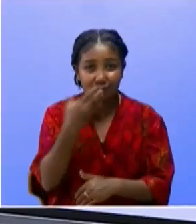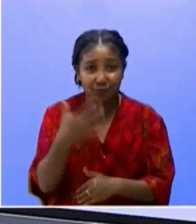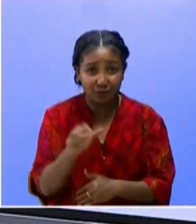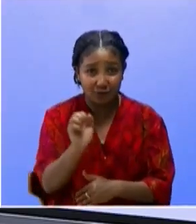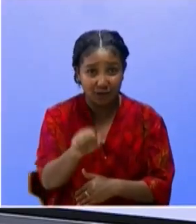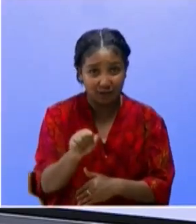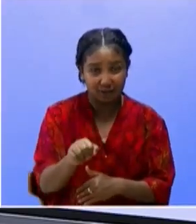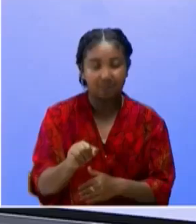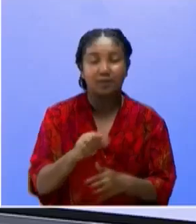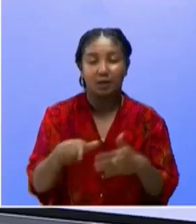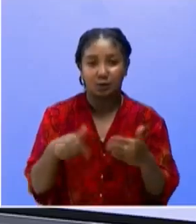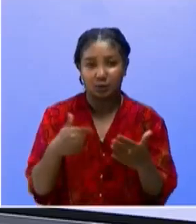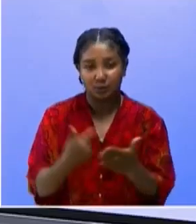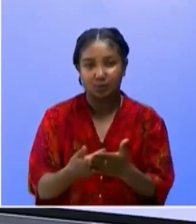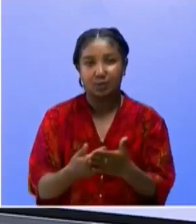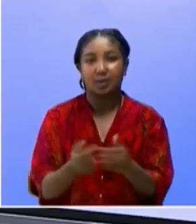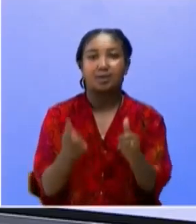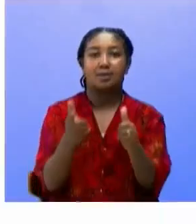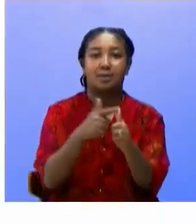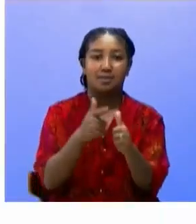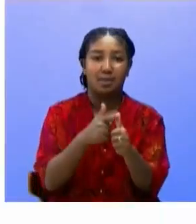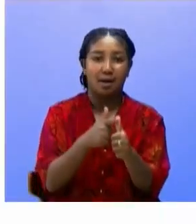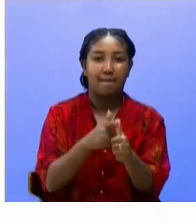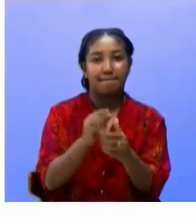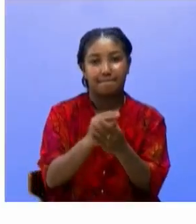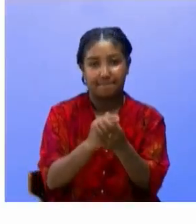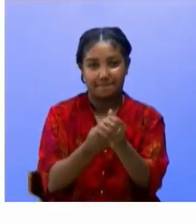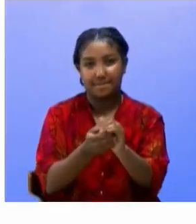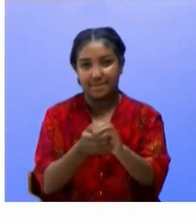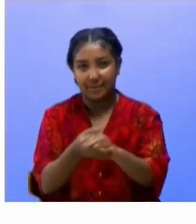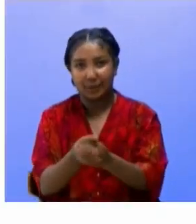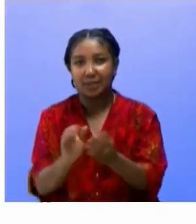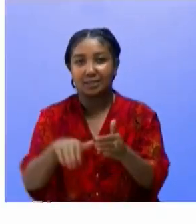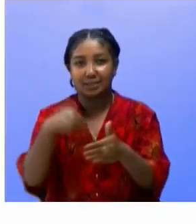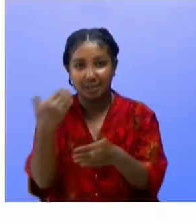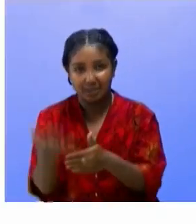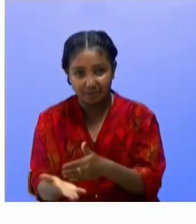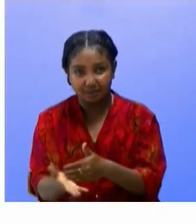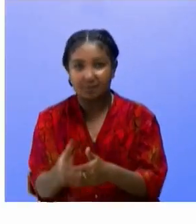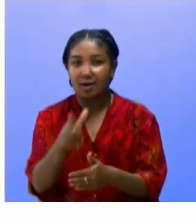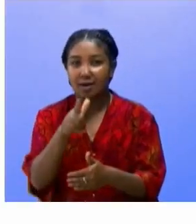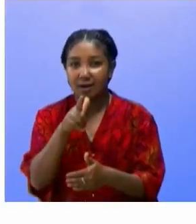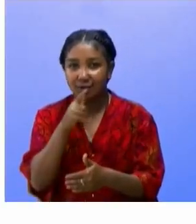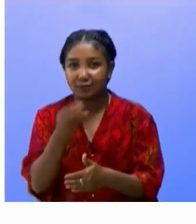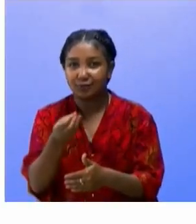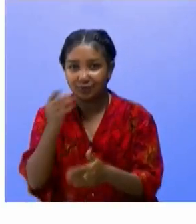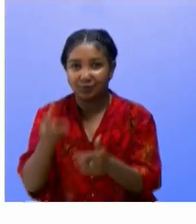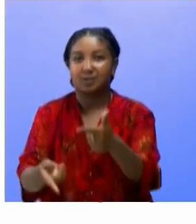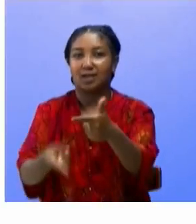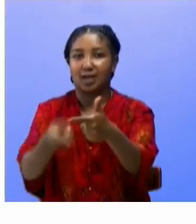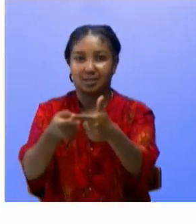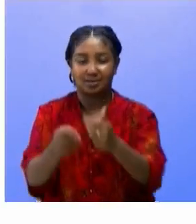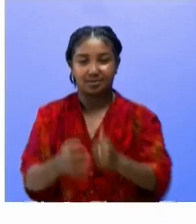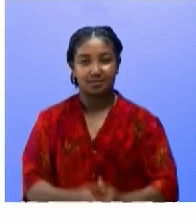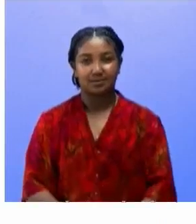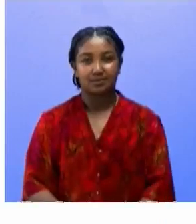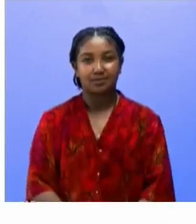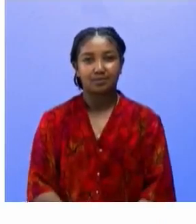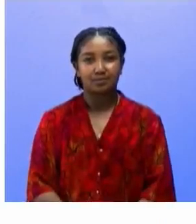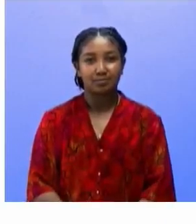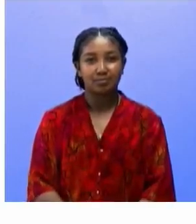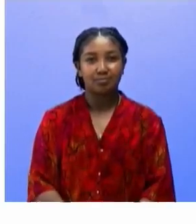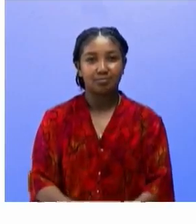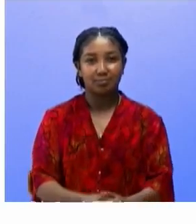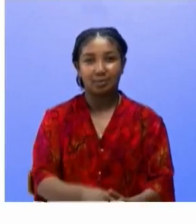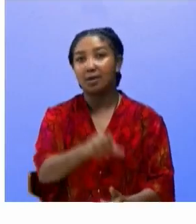our hands. So this one happens first and this one happens second. Let's